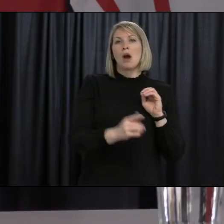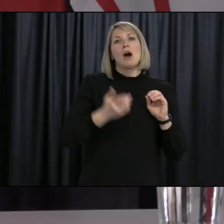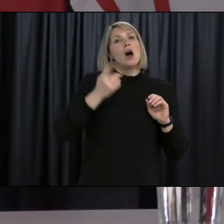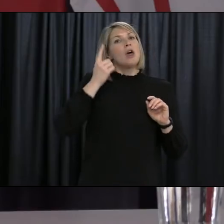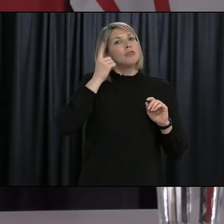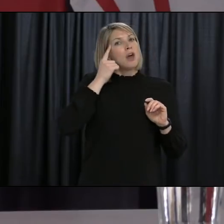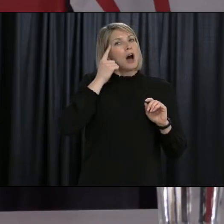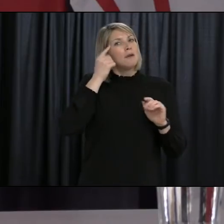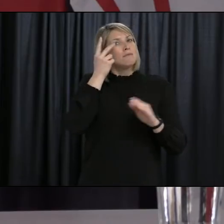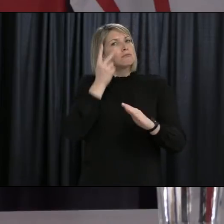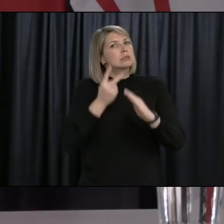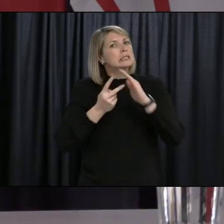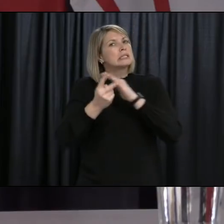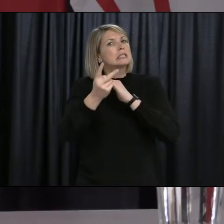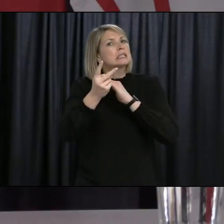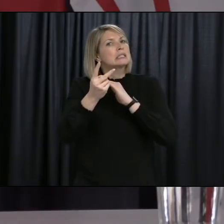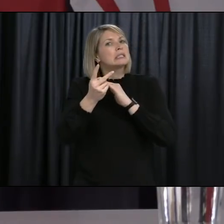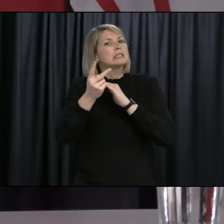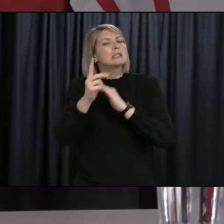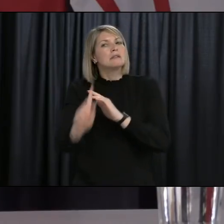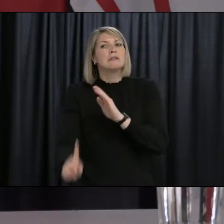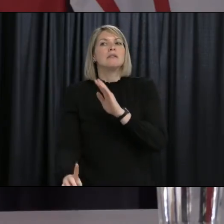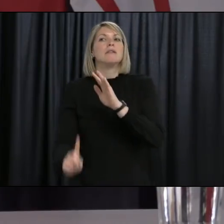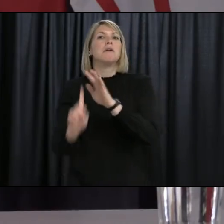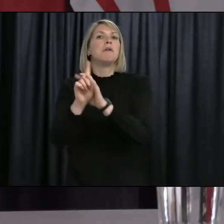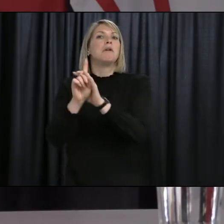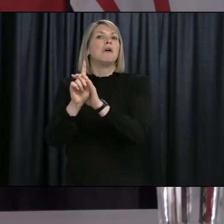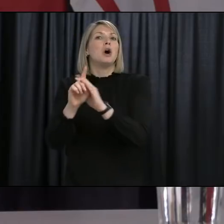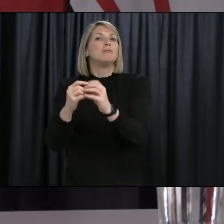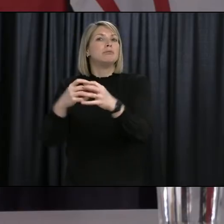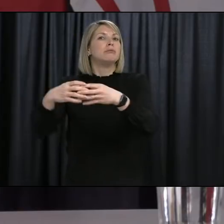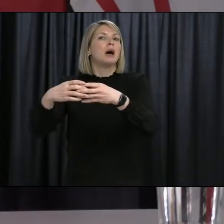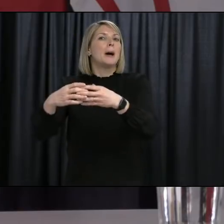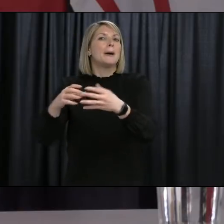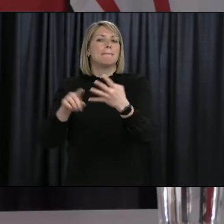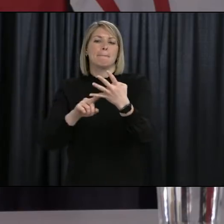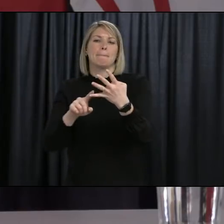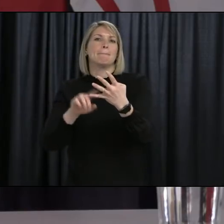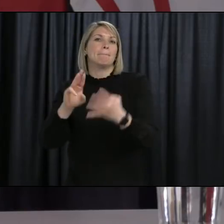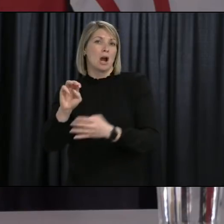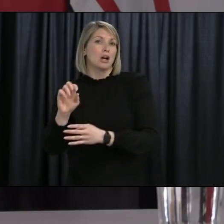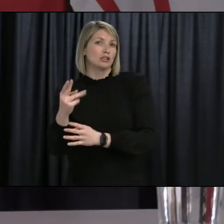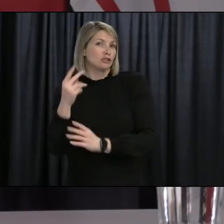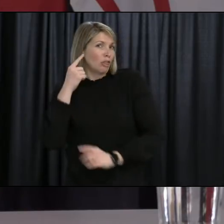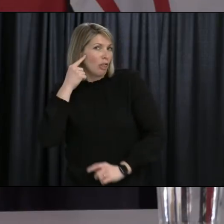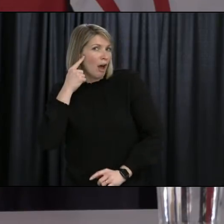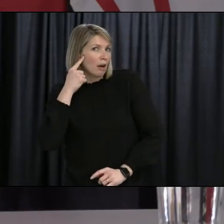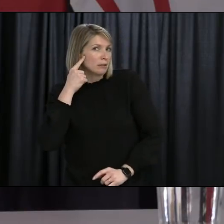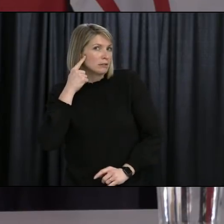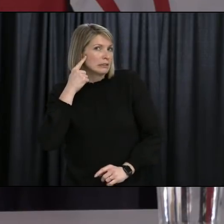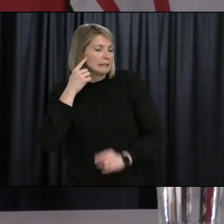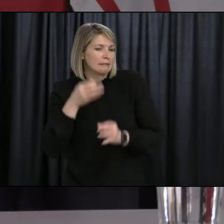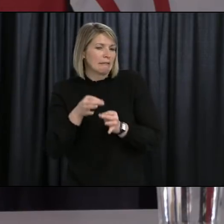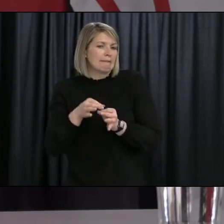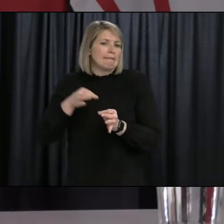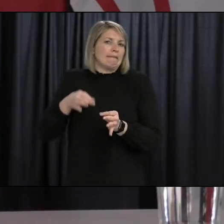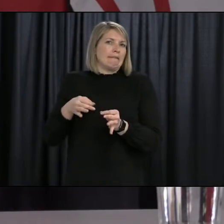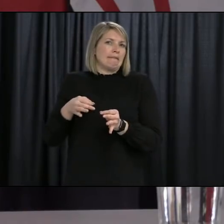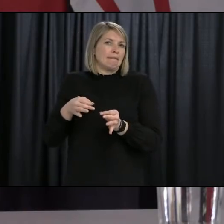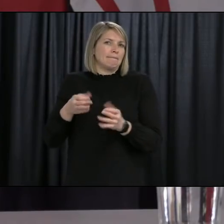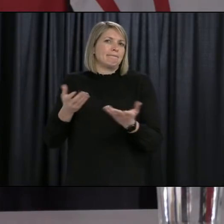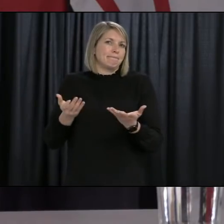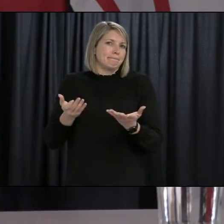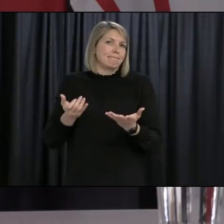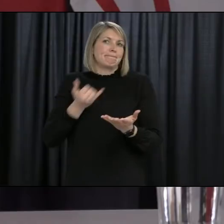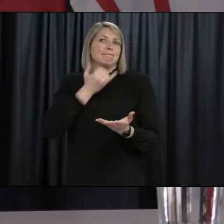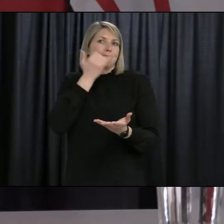the end of March. And so we thought the time was now. There's always going to be a question around election timing. That's just